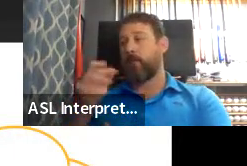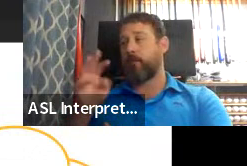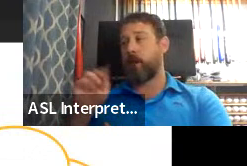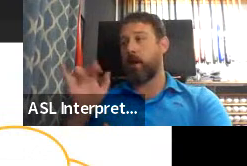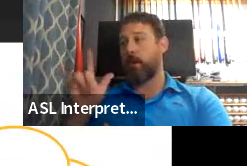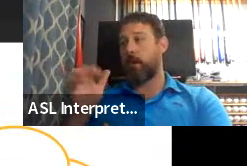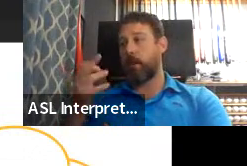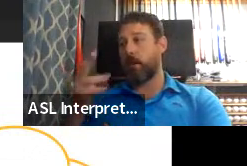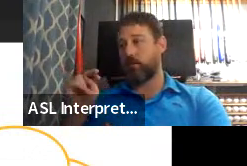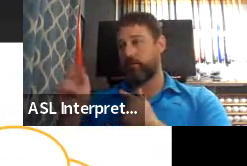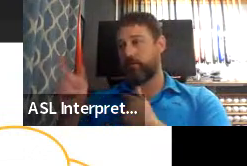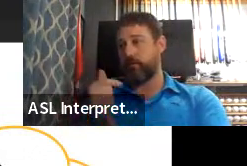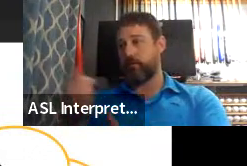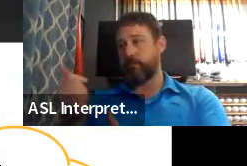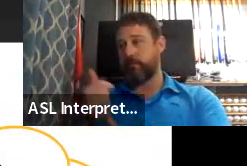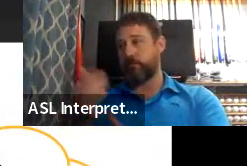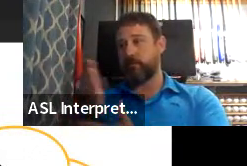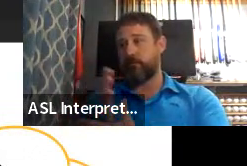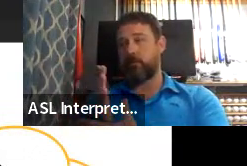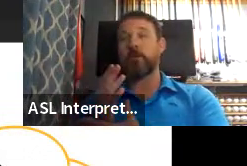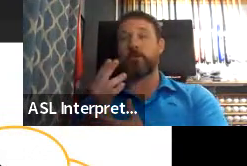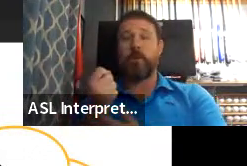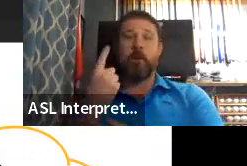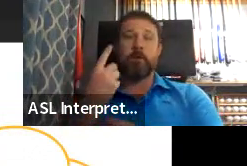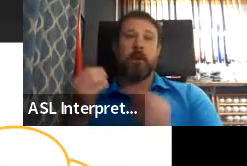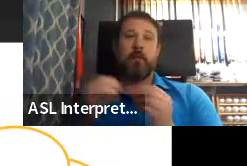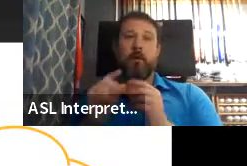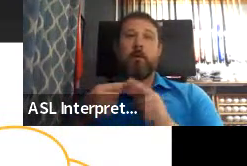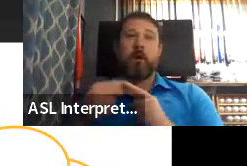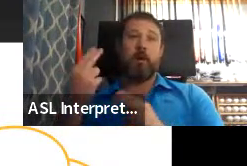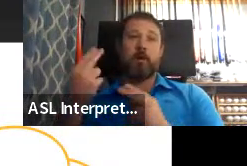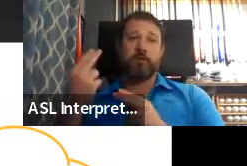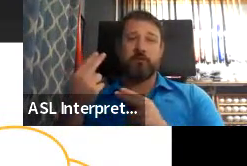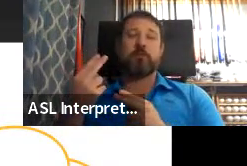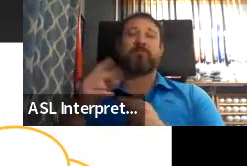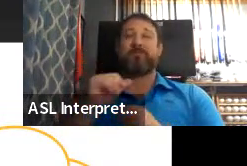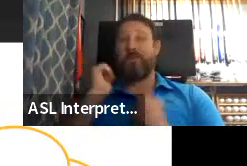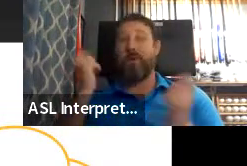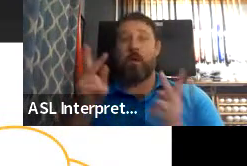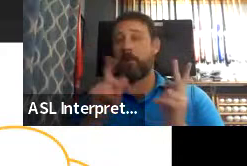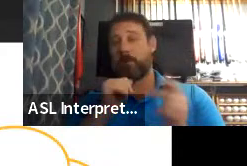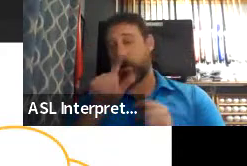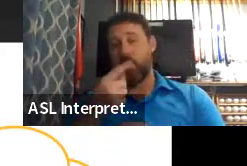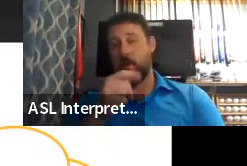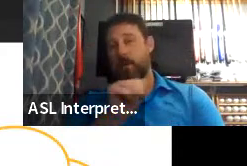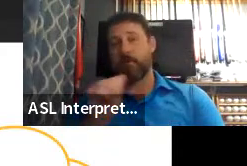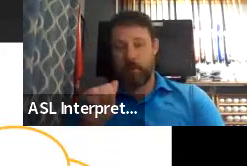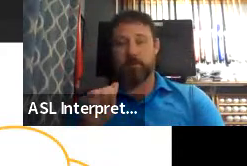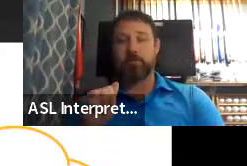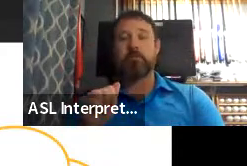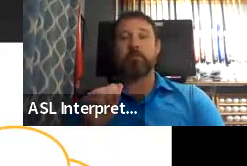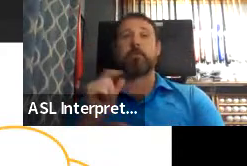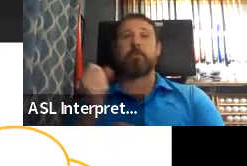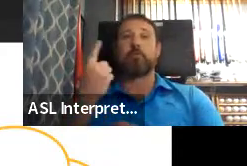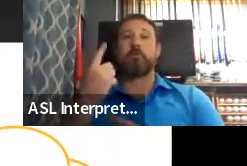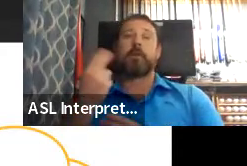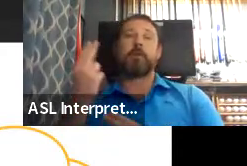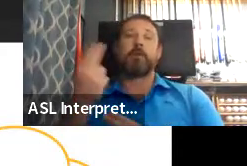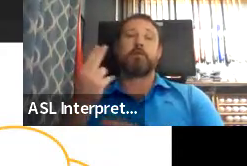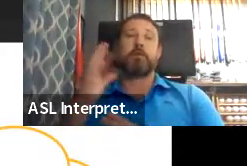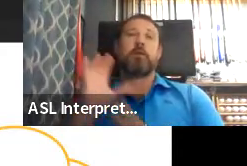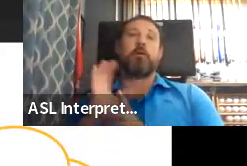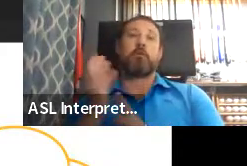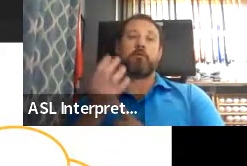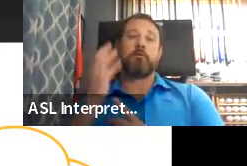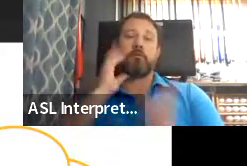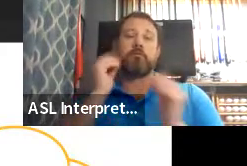understand more about our history and culture, all people, not just African-Americans, but that everyone should kind of understand the history and culture and experience.